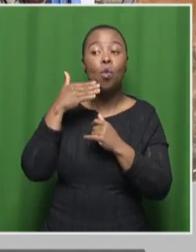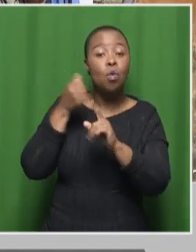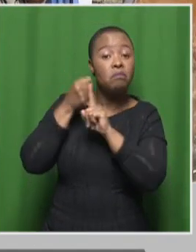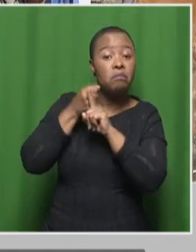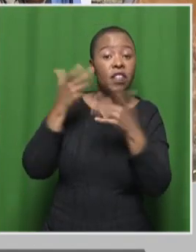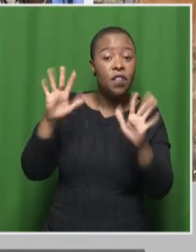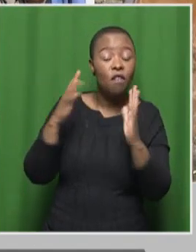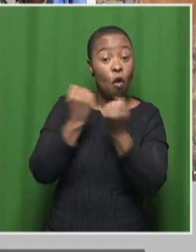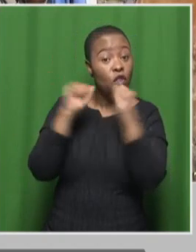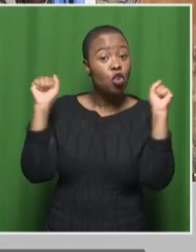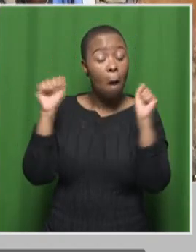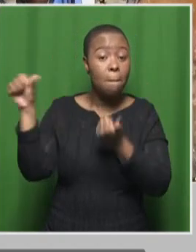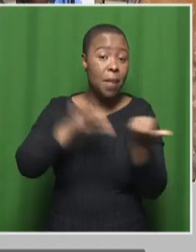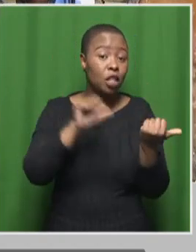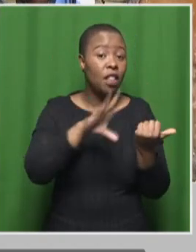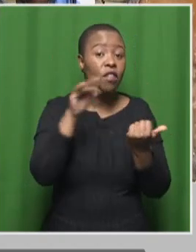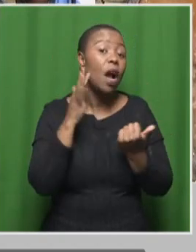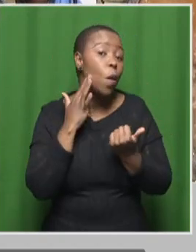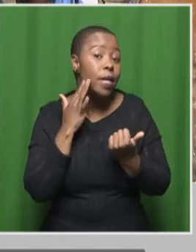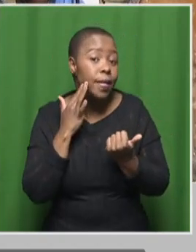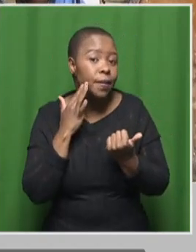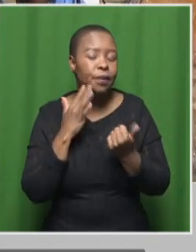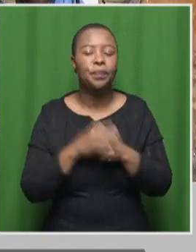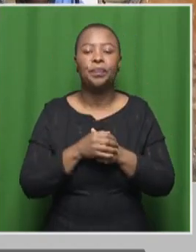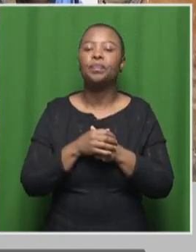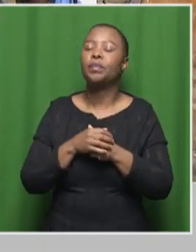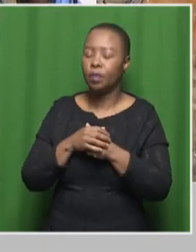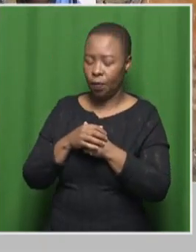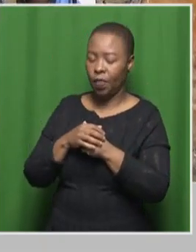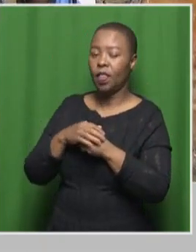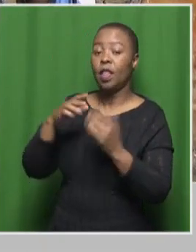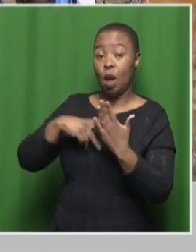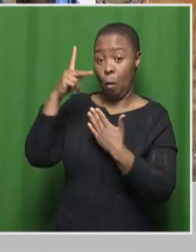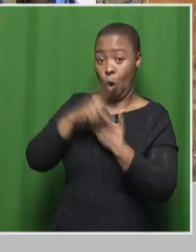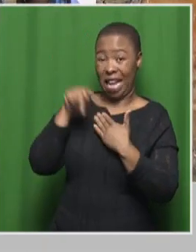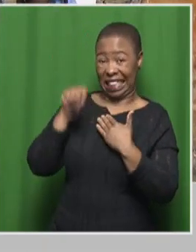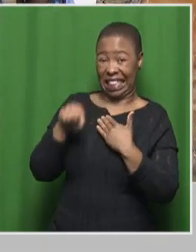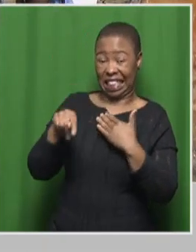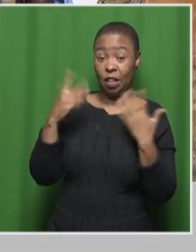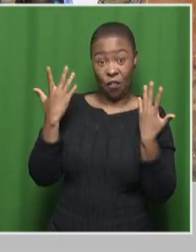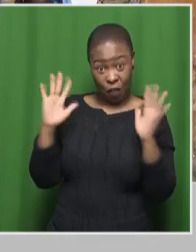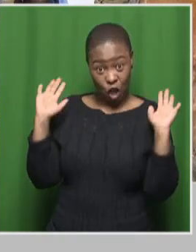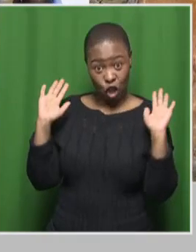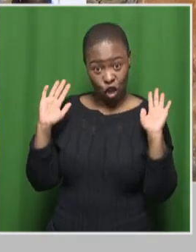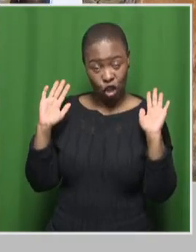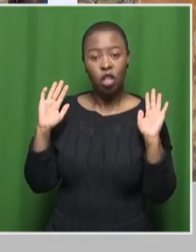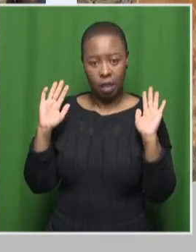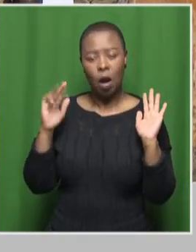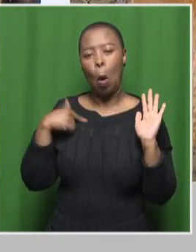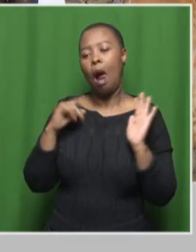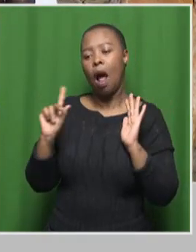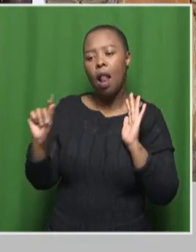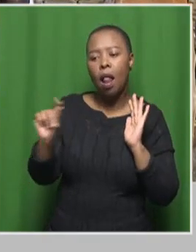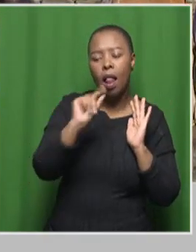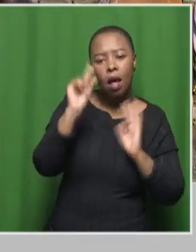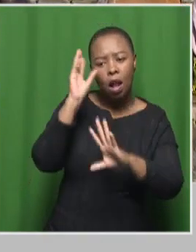South Africa. Immediately after this project, we just have to look at the lessons learned